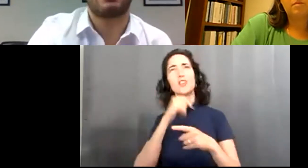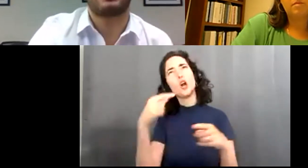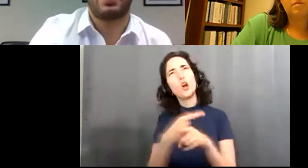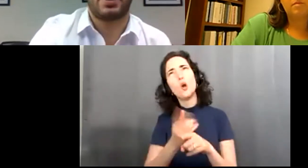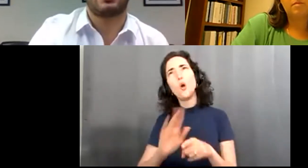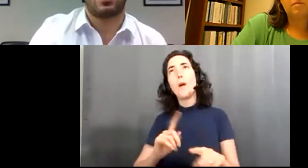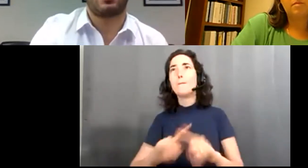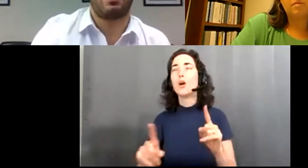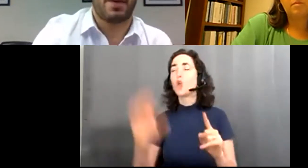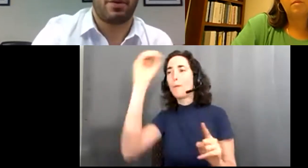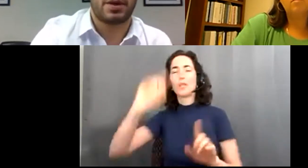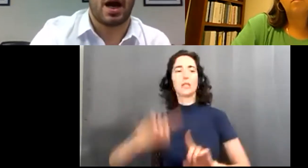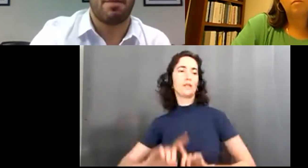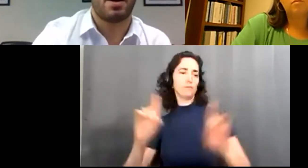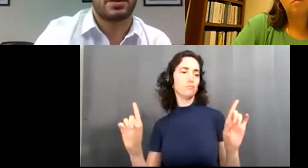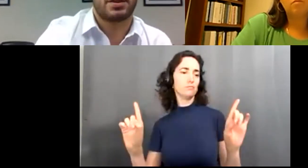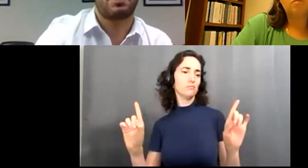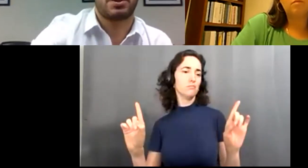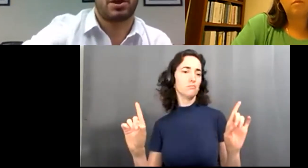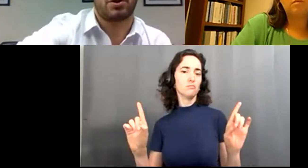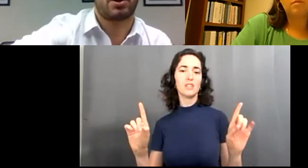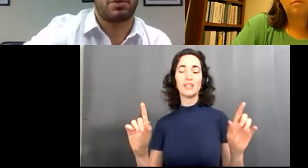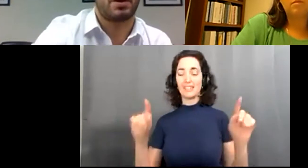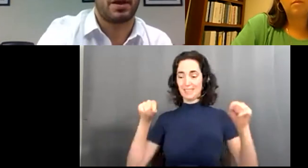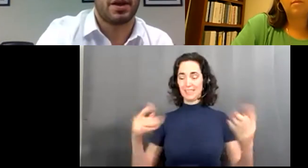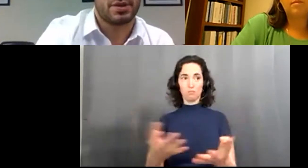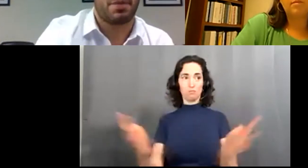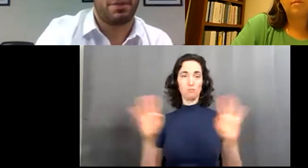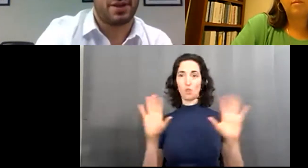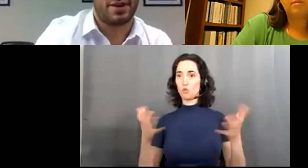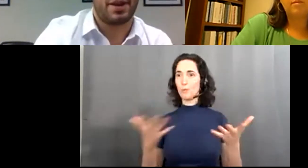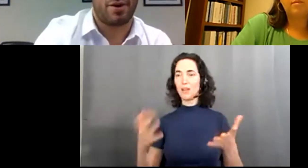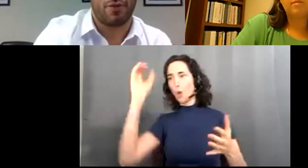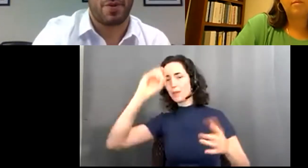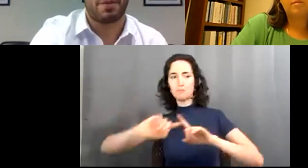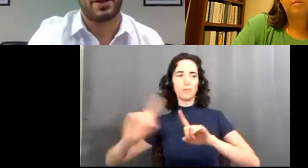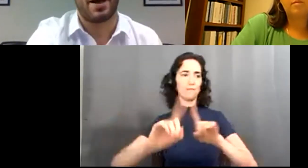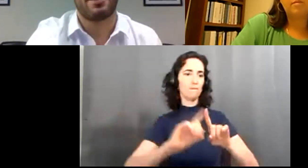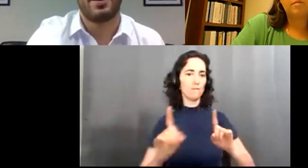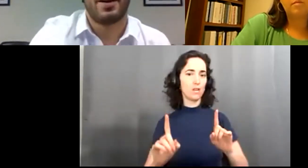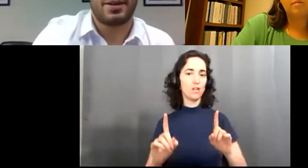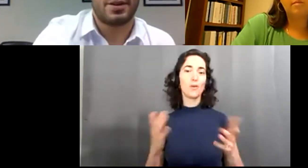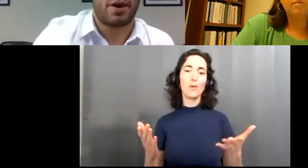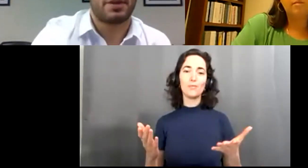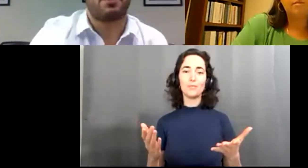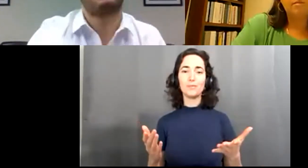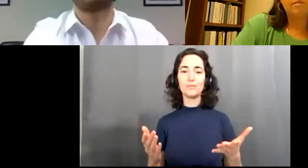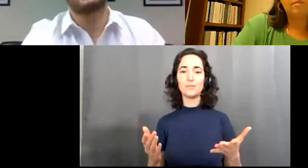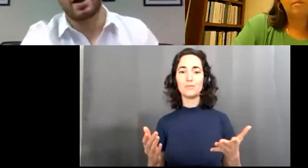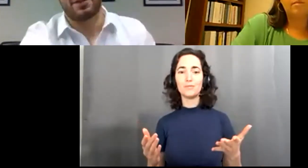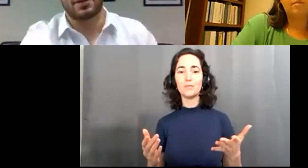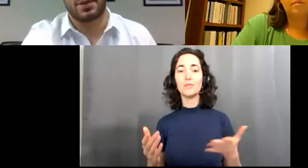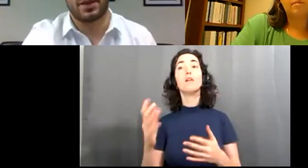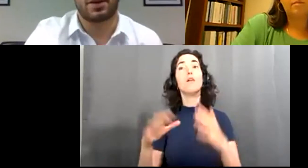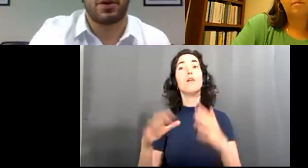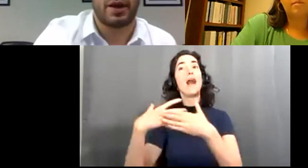there were different opinions on them, I would say, amongst this particular community. Some of them here will probably have disagreements from people